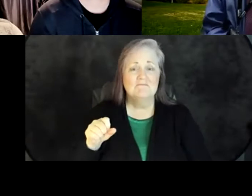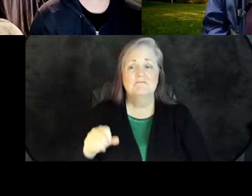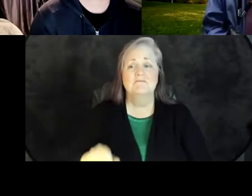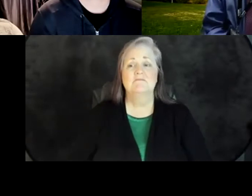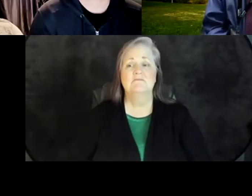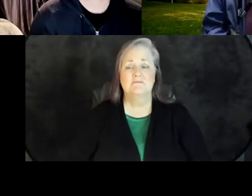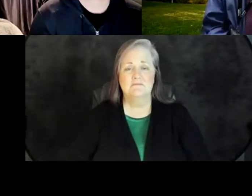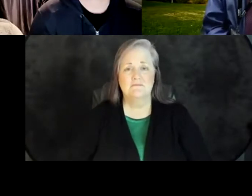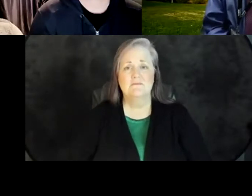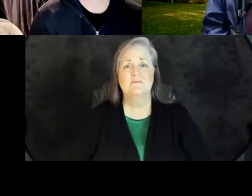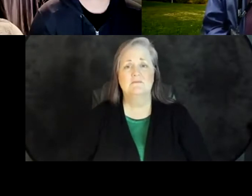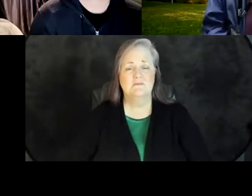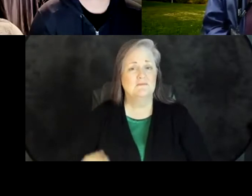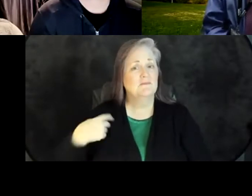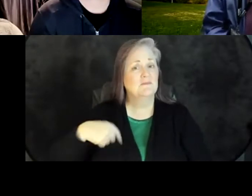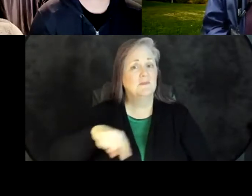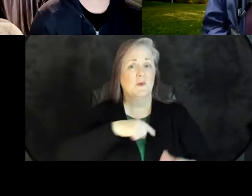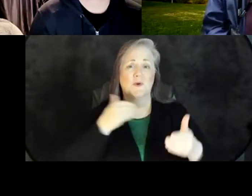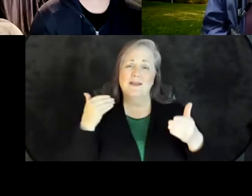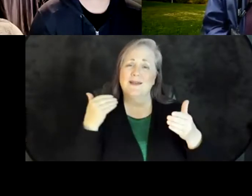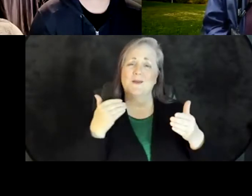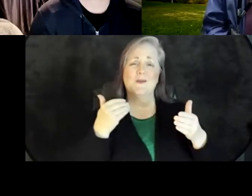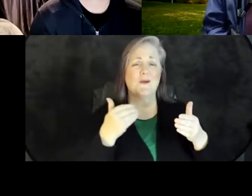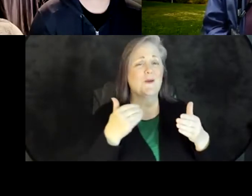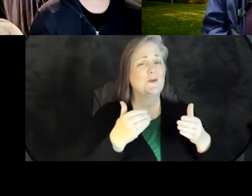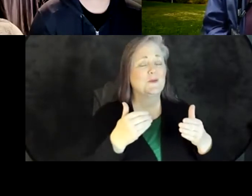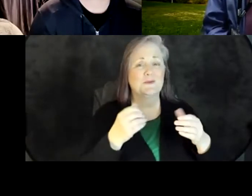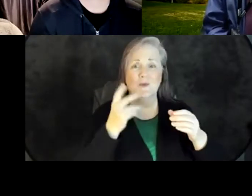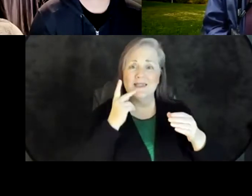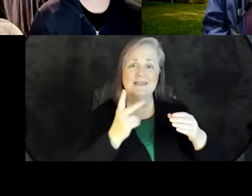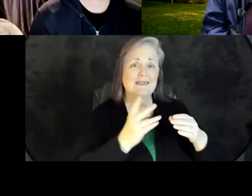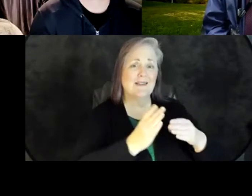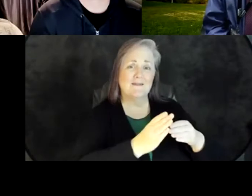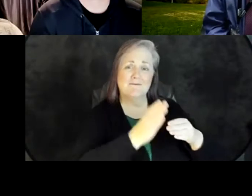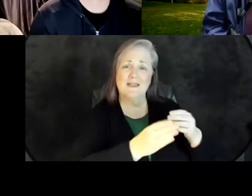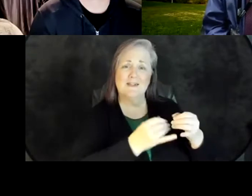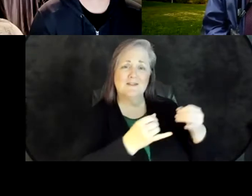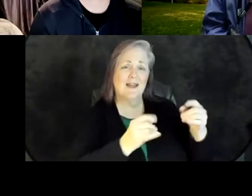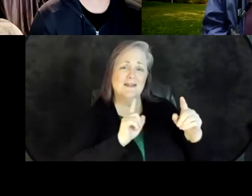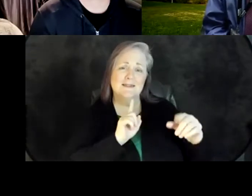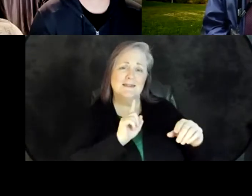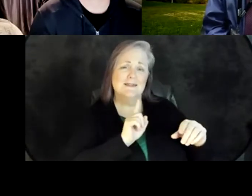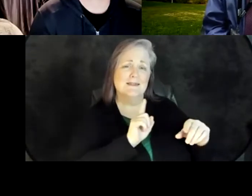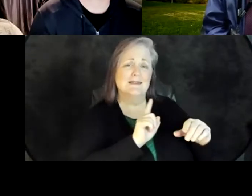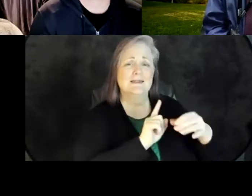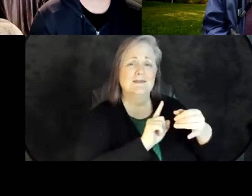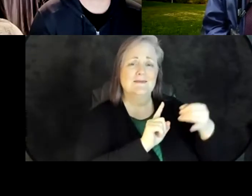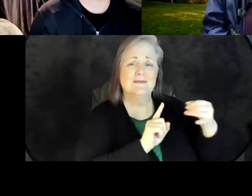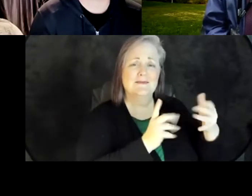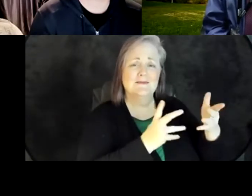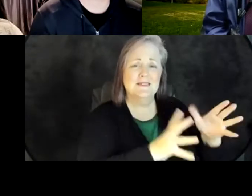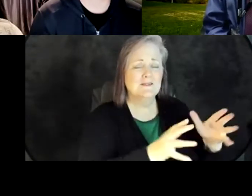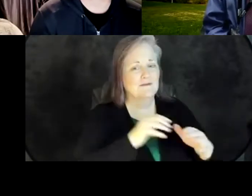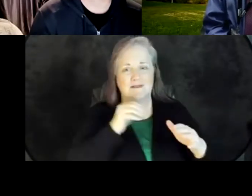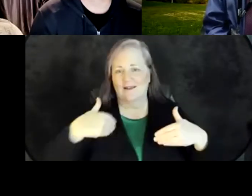getting close where we can sort of see the finish line, but we're not at the finish line. And I think if